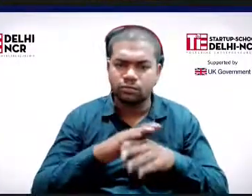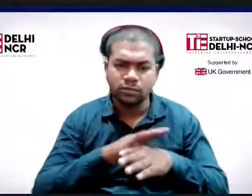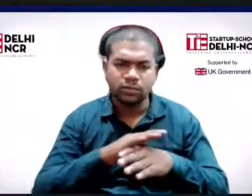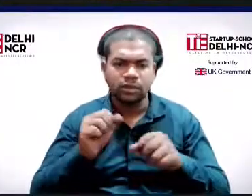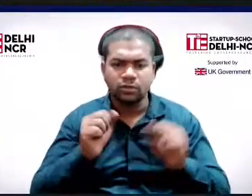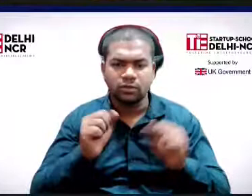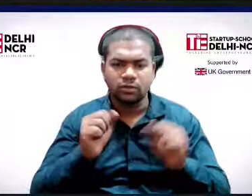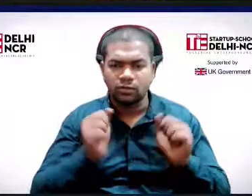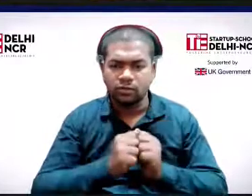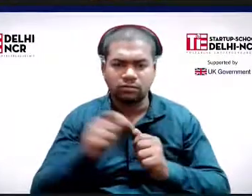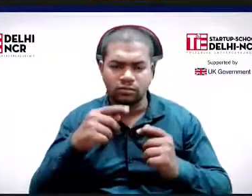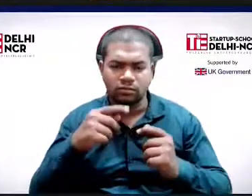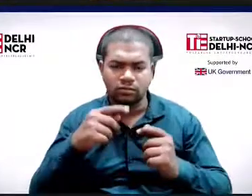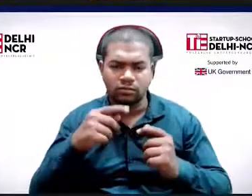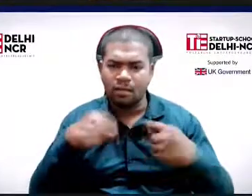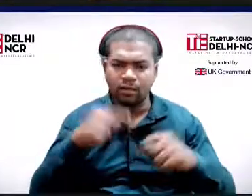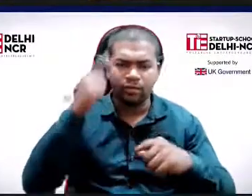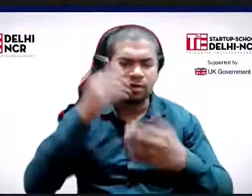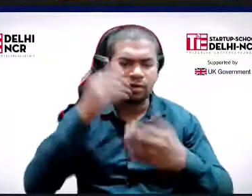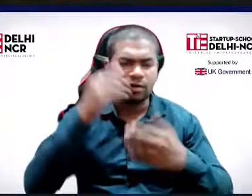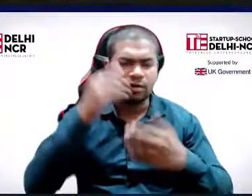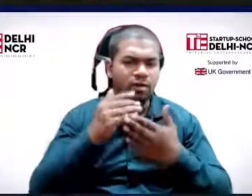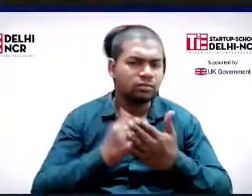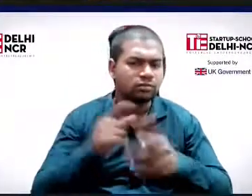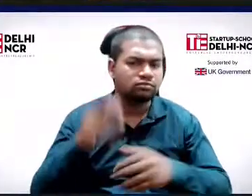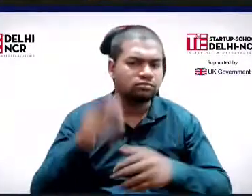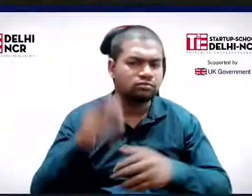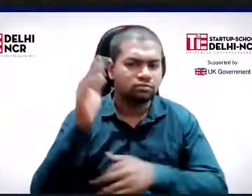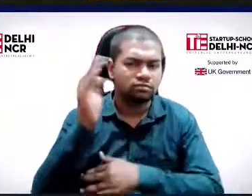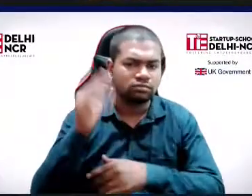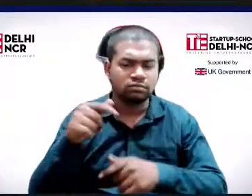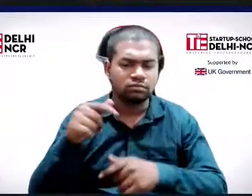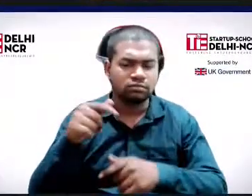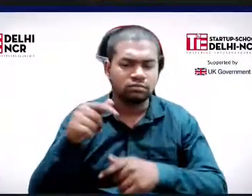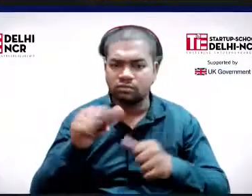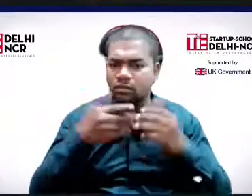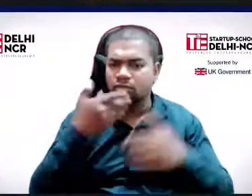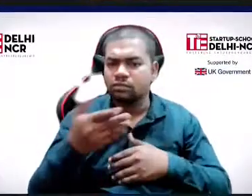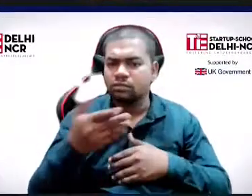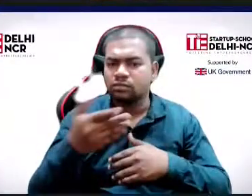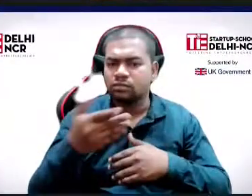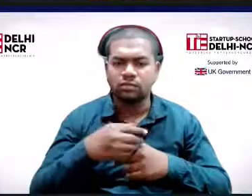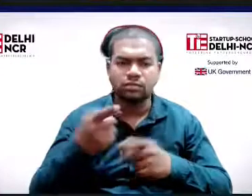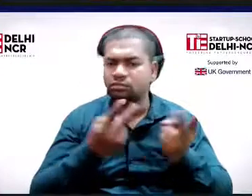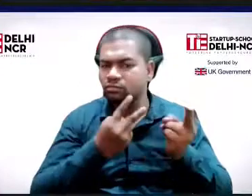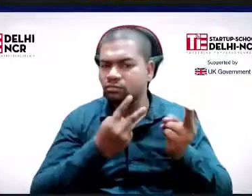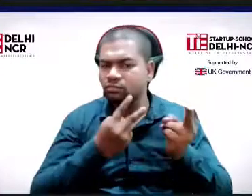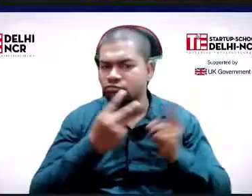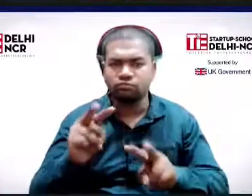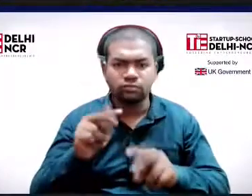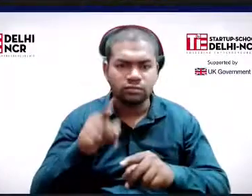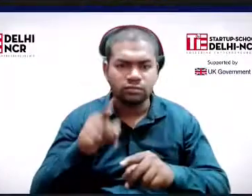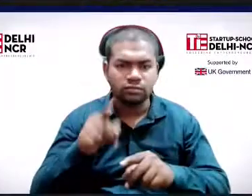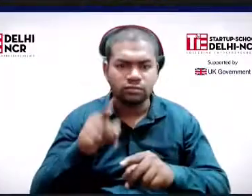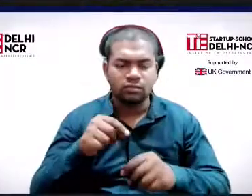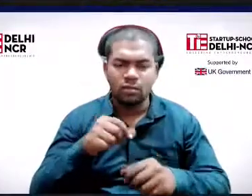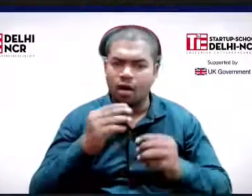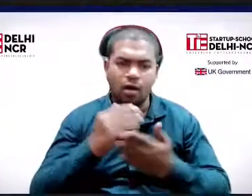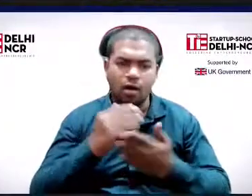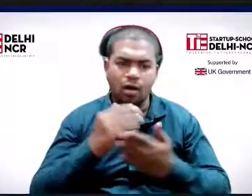then we'll try to think about, because this session is also what I would suggest, reflecting about our practice